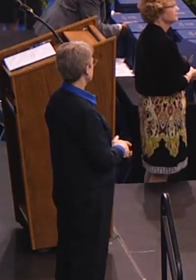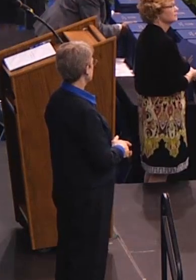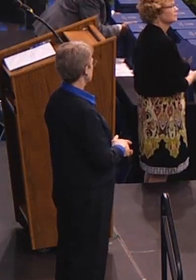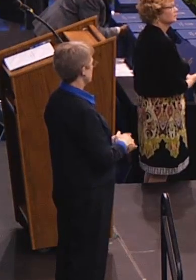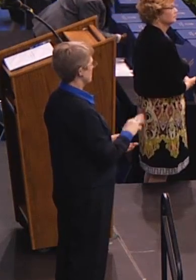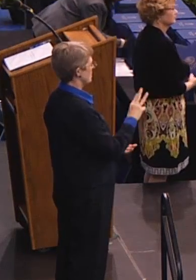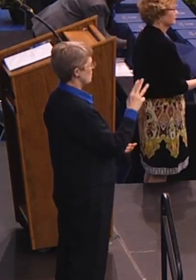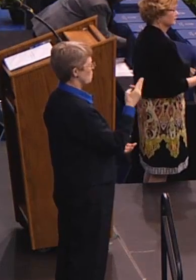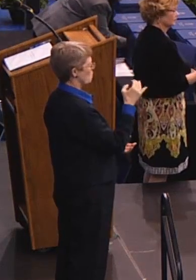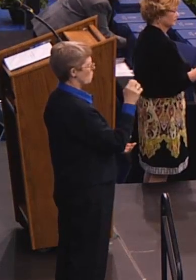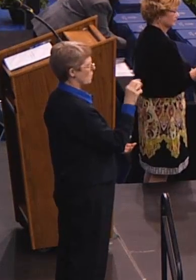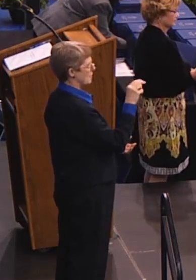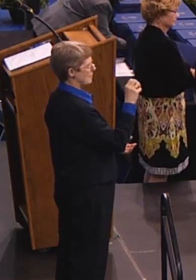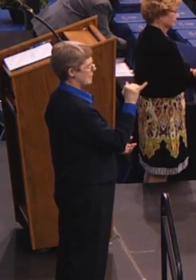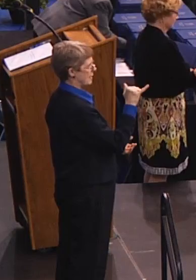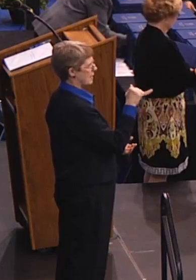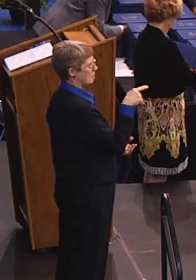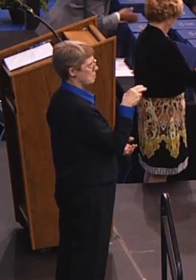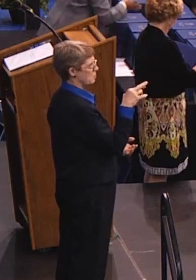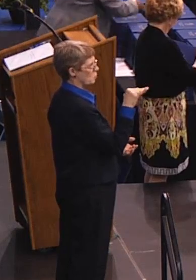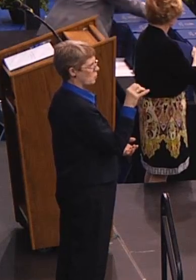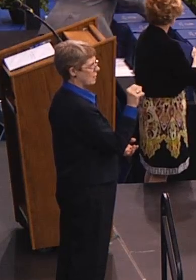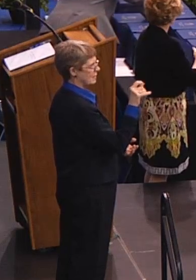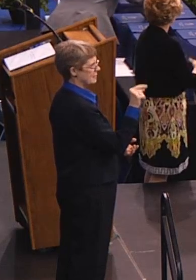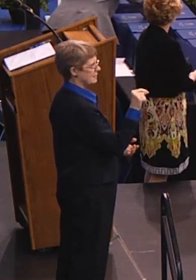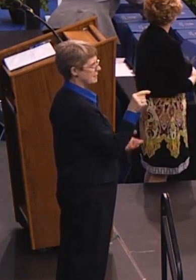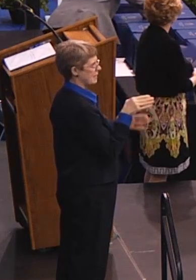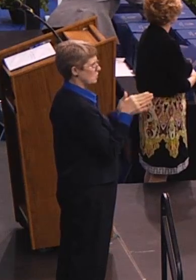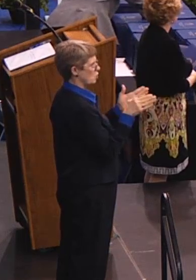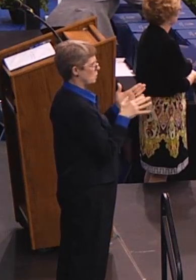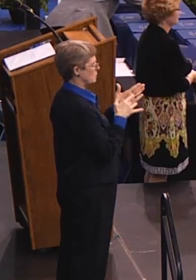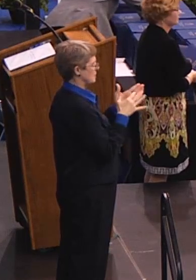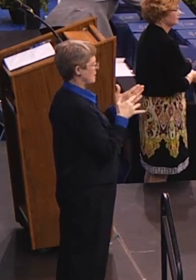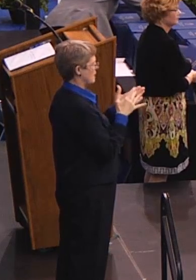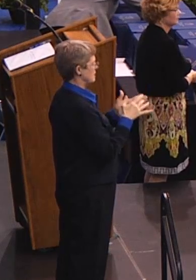Whitney Lauren Priest, General Studies.